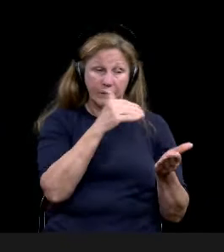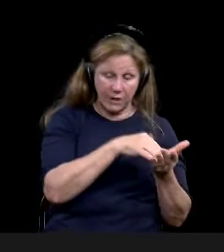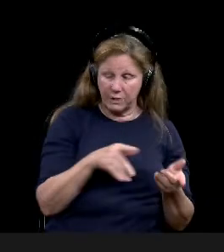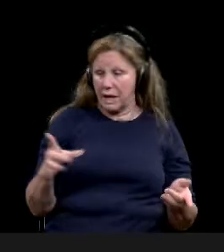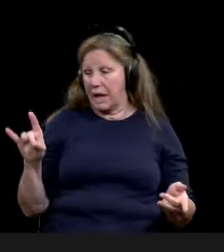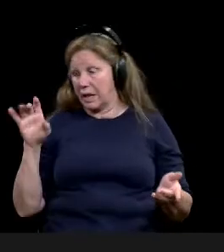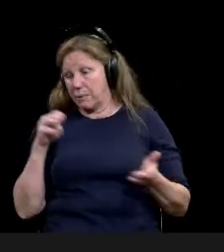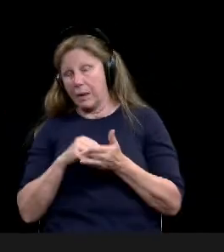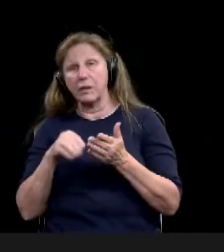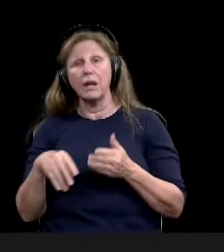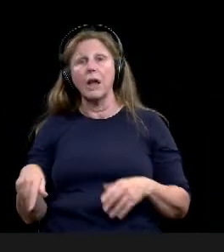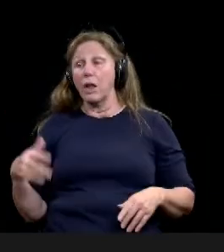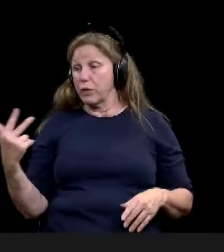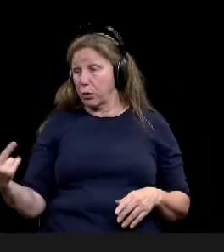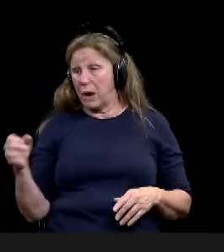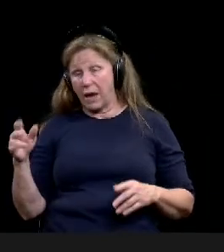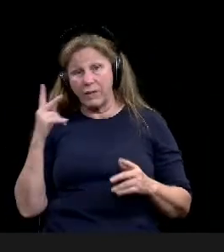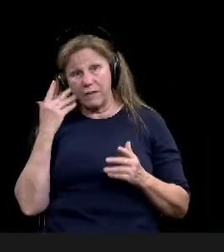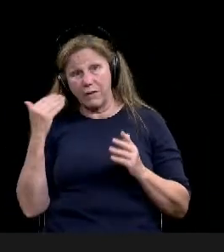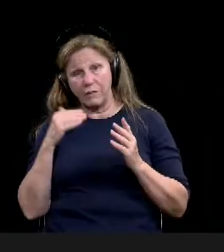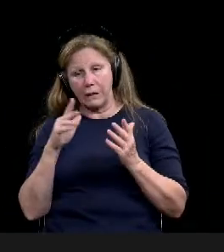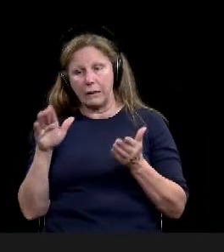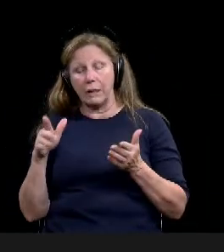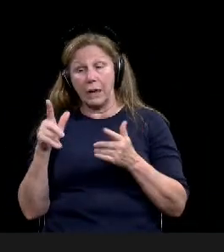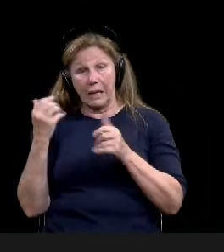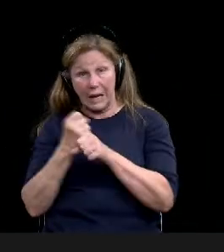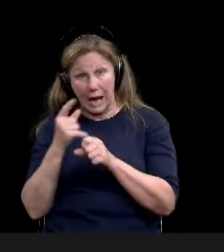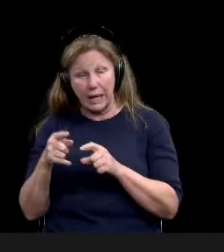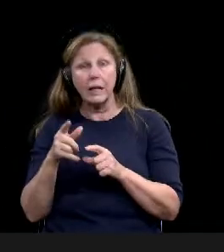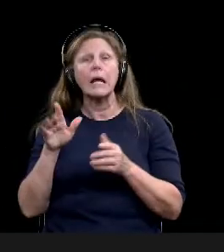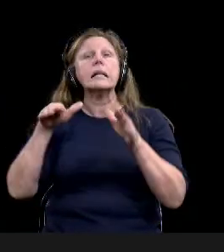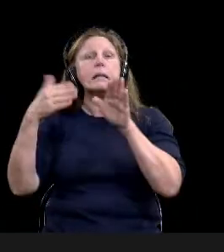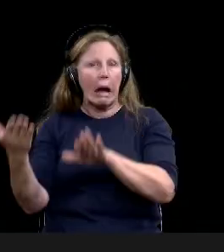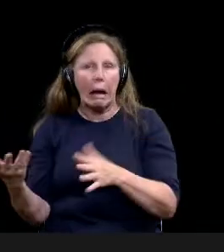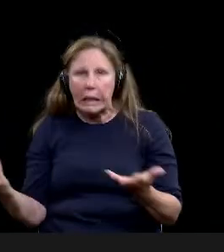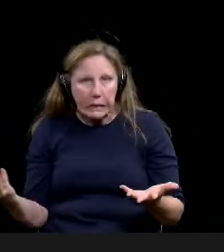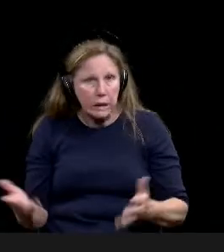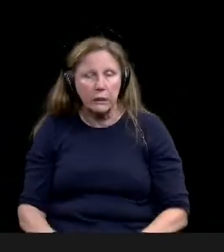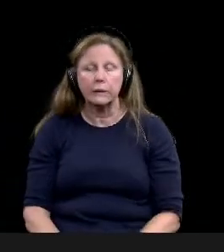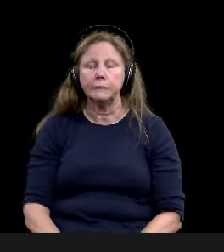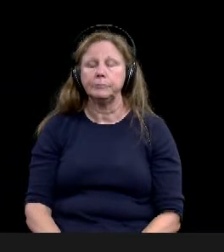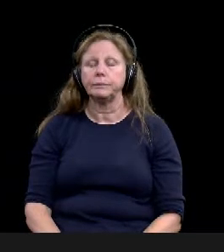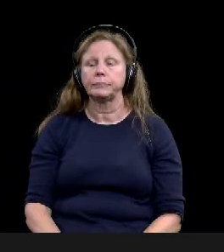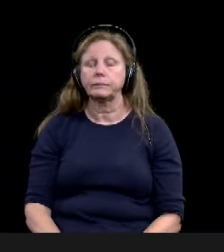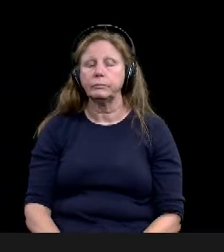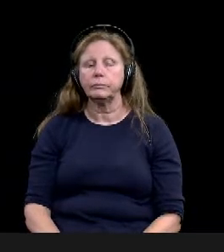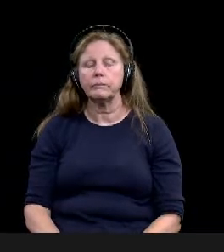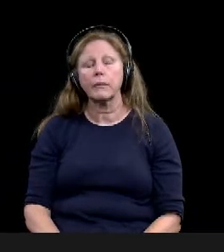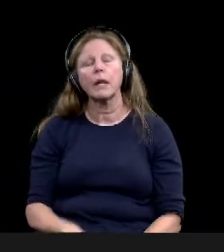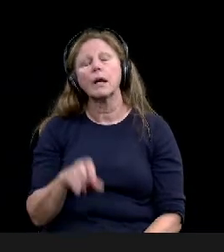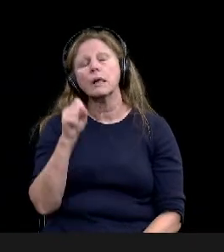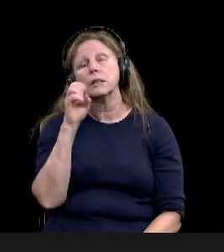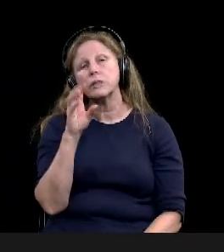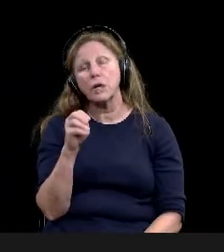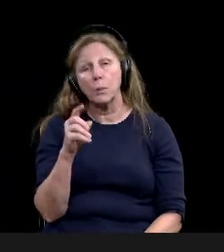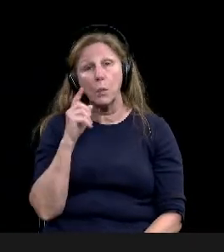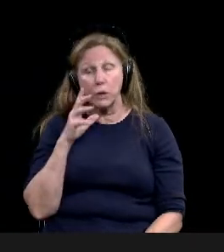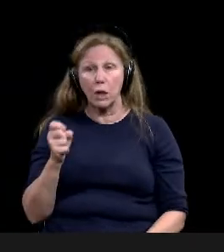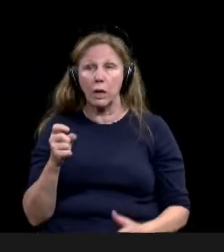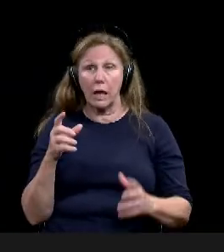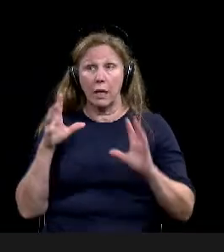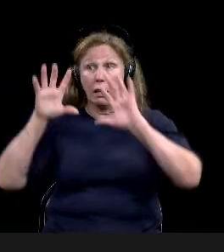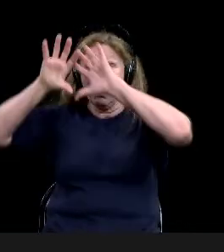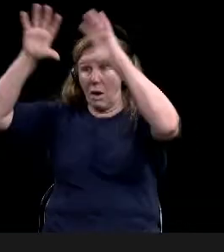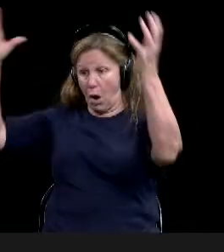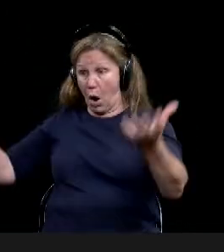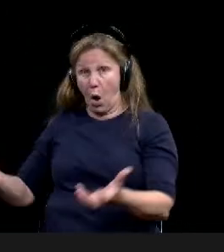specific subgroups for women less than 50 years old, there's a slightly higher risk